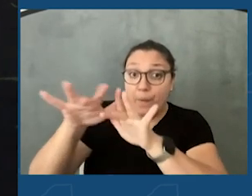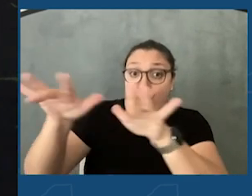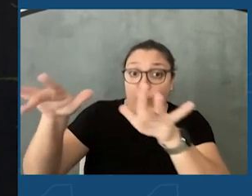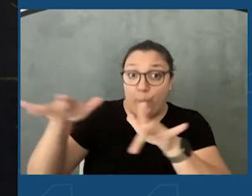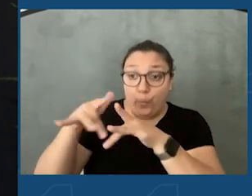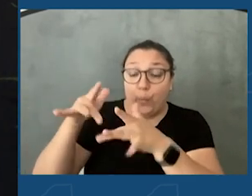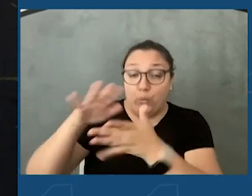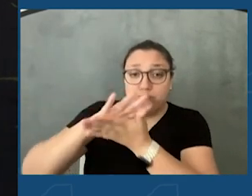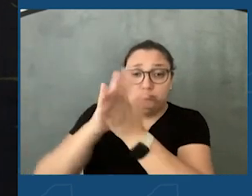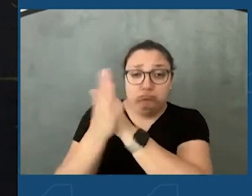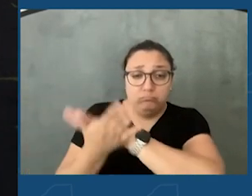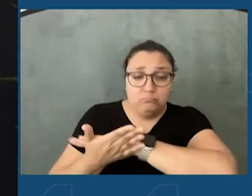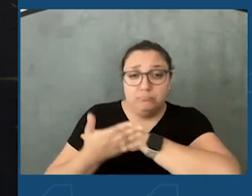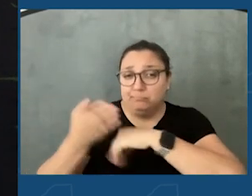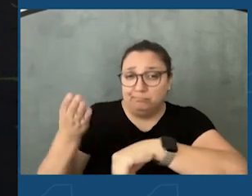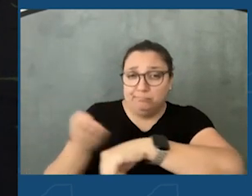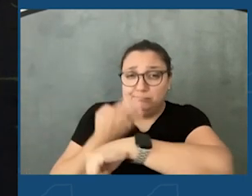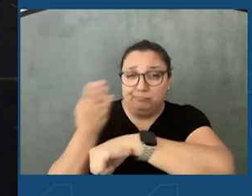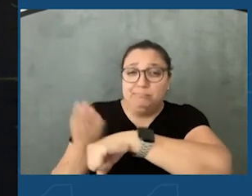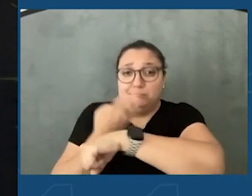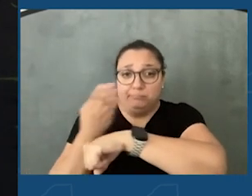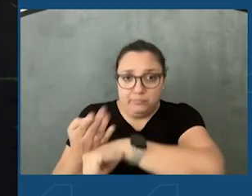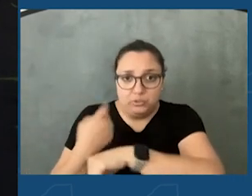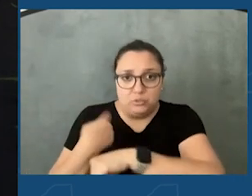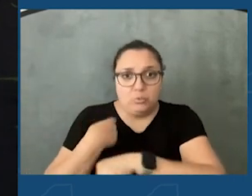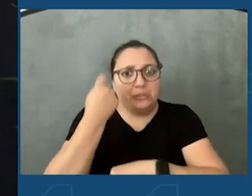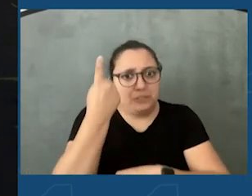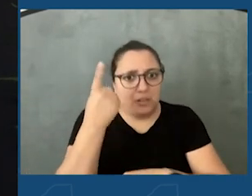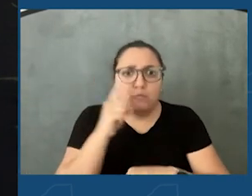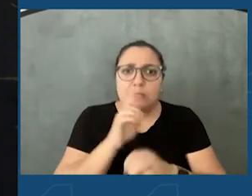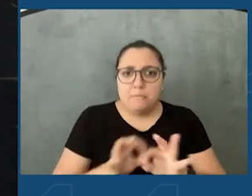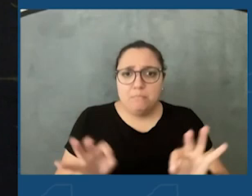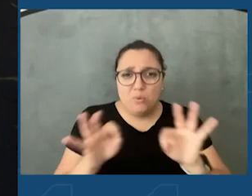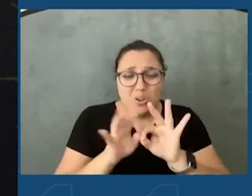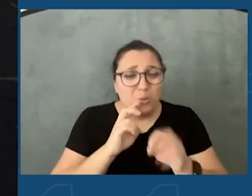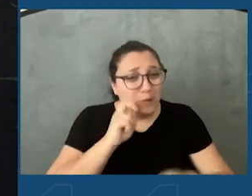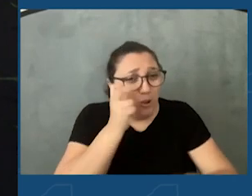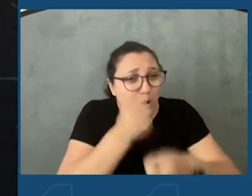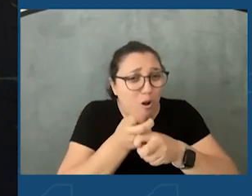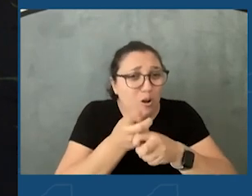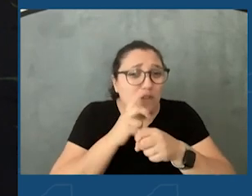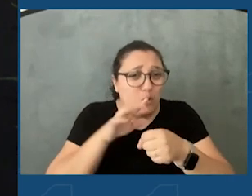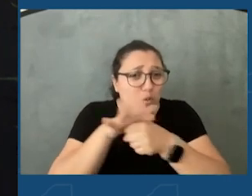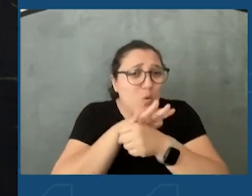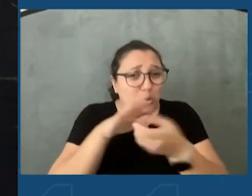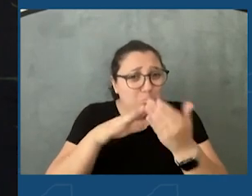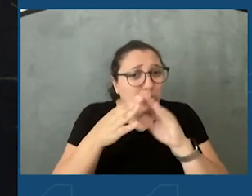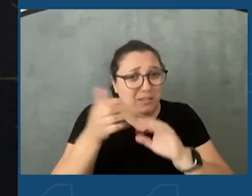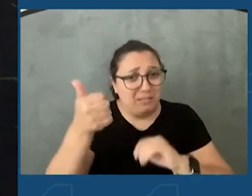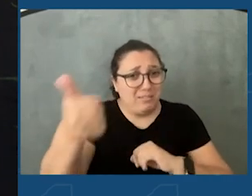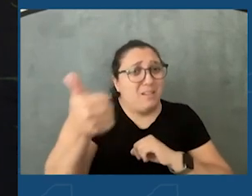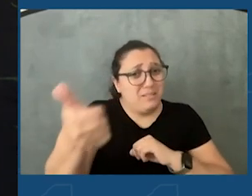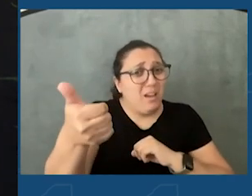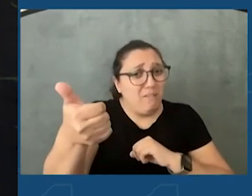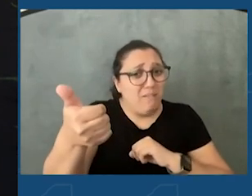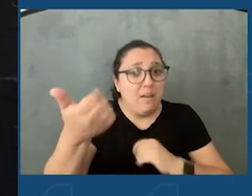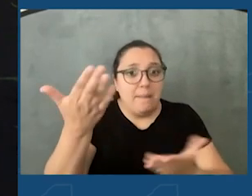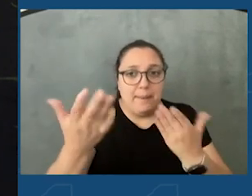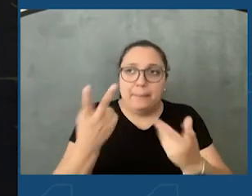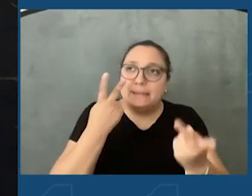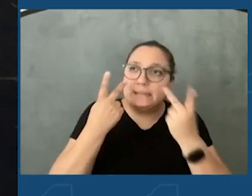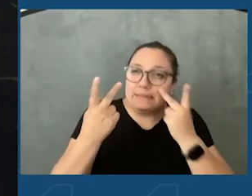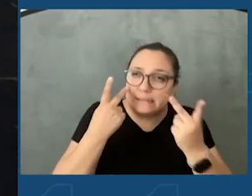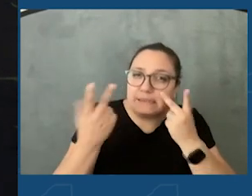so I know the power of how important this is. And it's really hard for local communities to do this on their own. You know, they see a site, they have a vision,